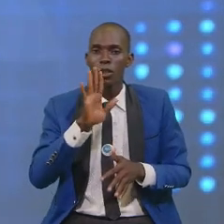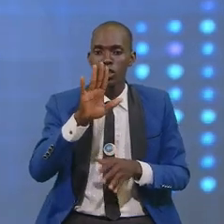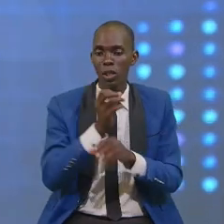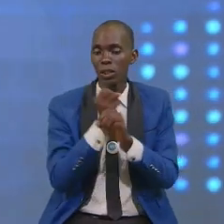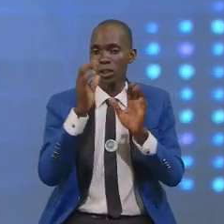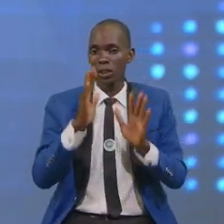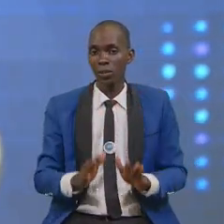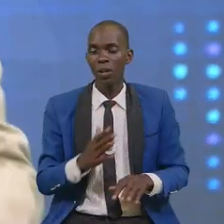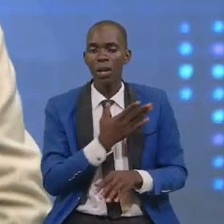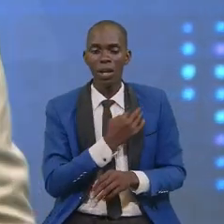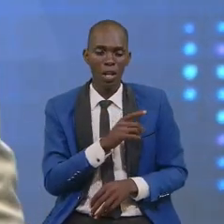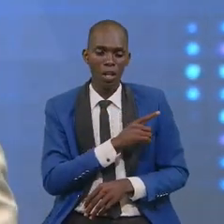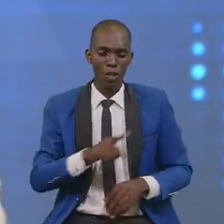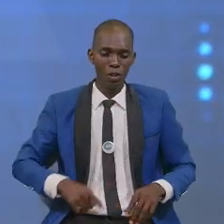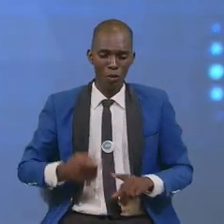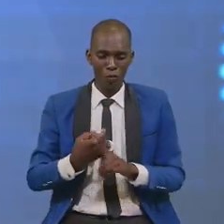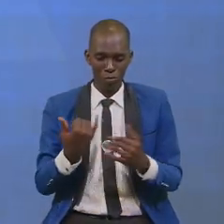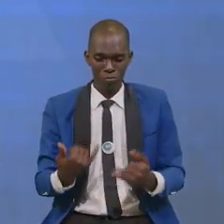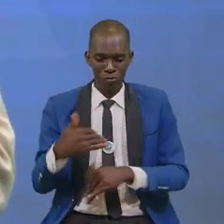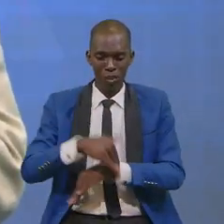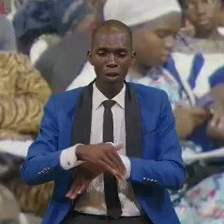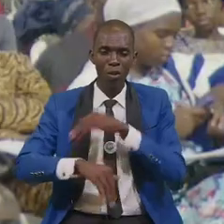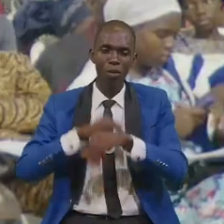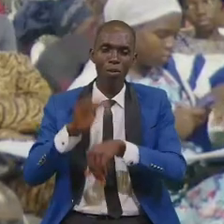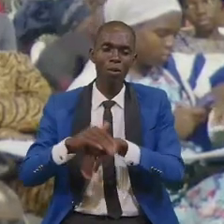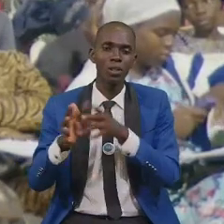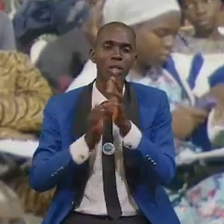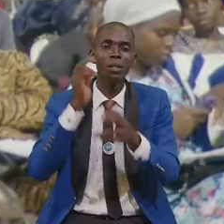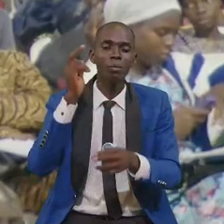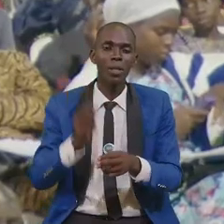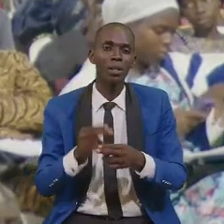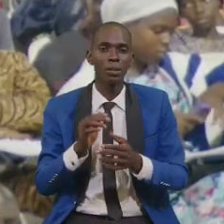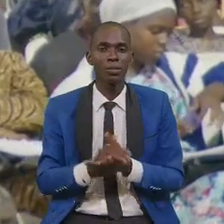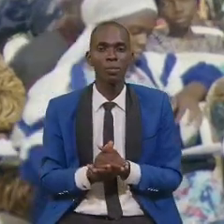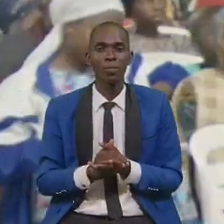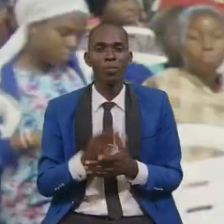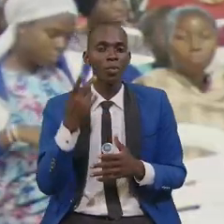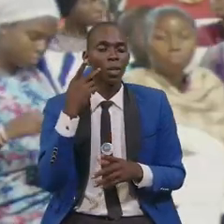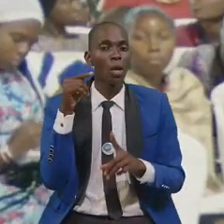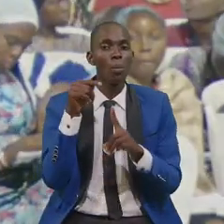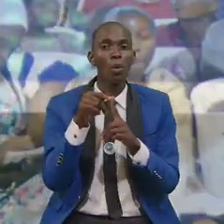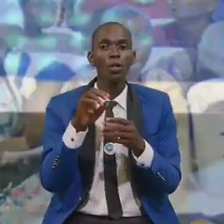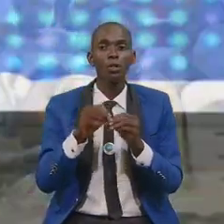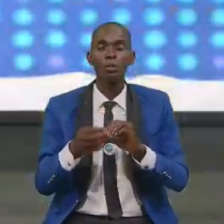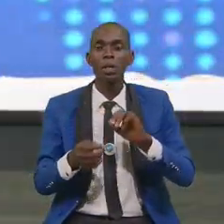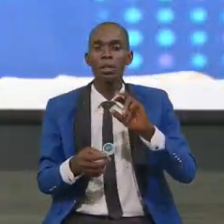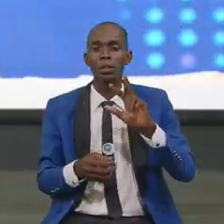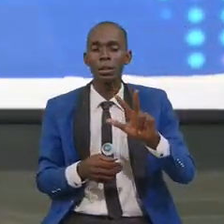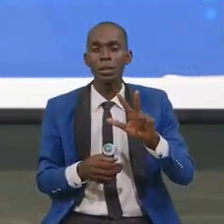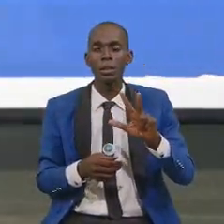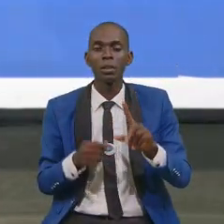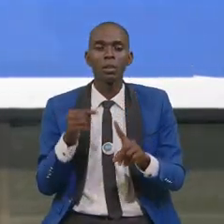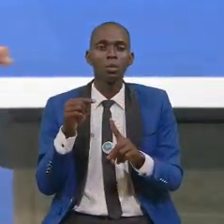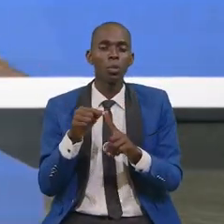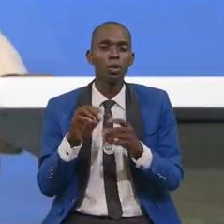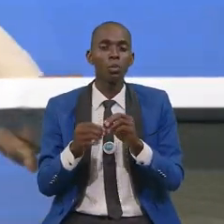Lord from tonight in Jesus' name. Look at point number three here. Point number